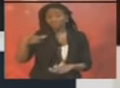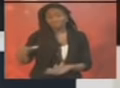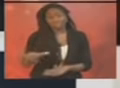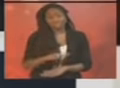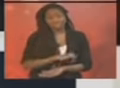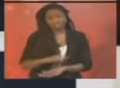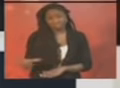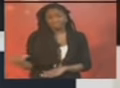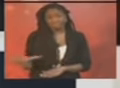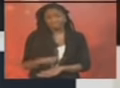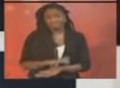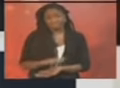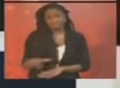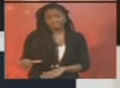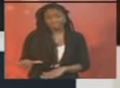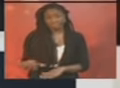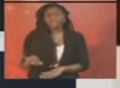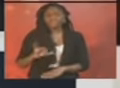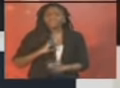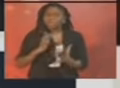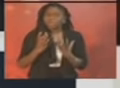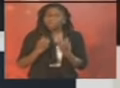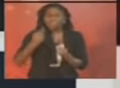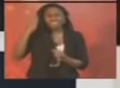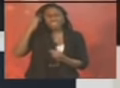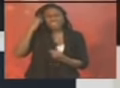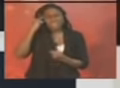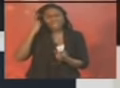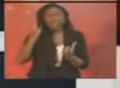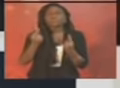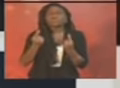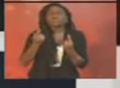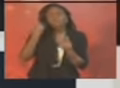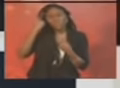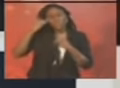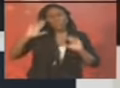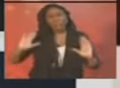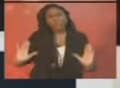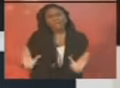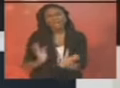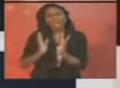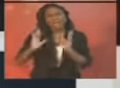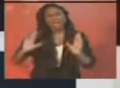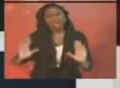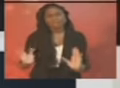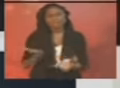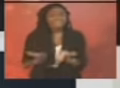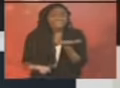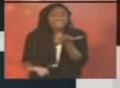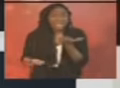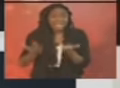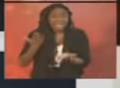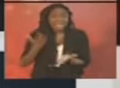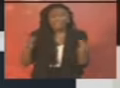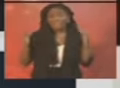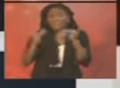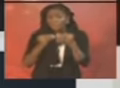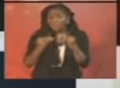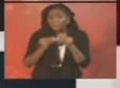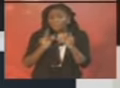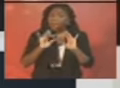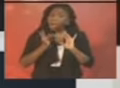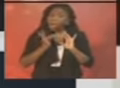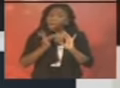fatigue. So I want us to think about doing things to mitigate this. For instance, having maybe more online groups just for